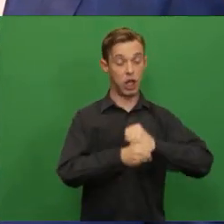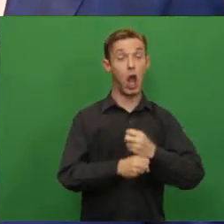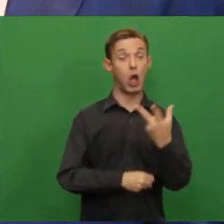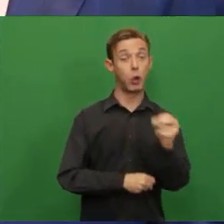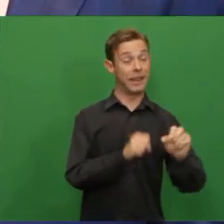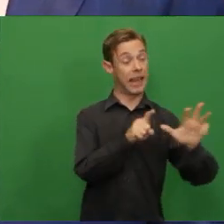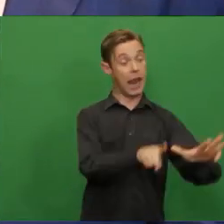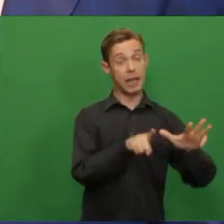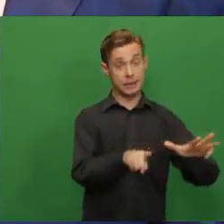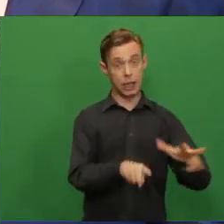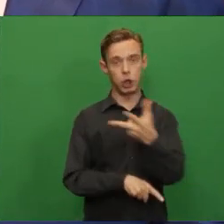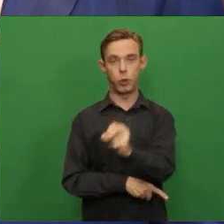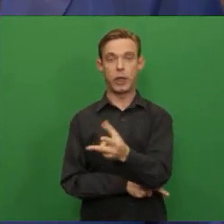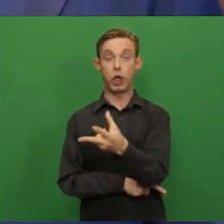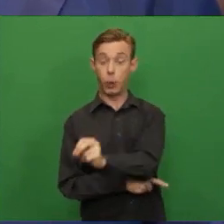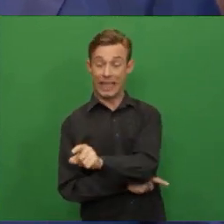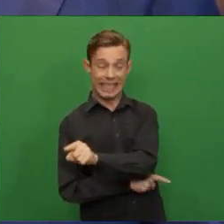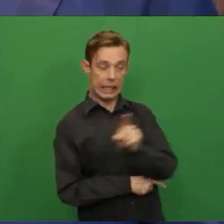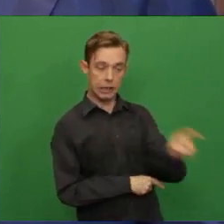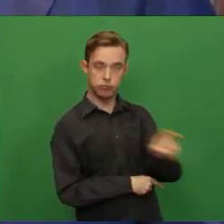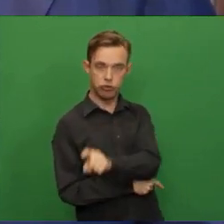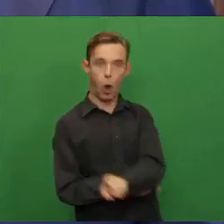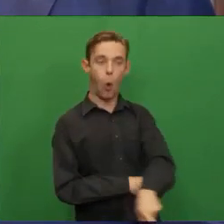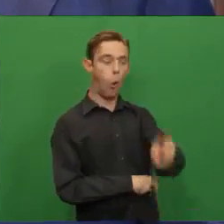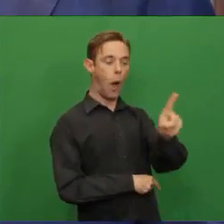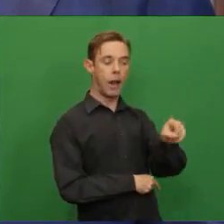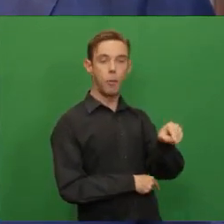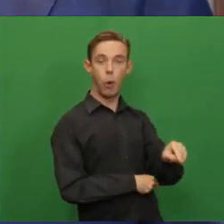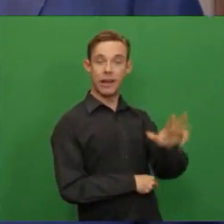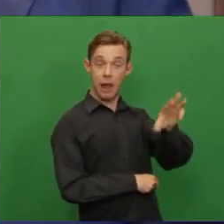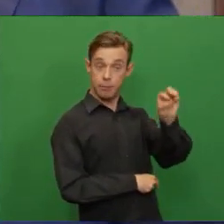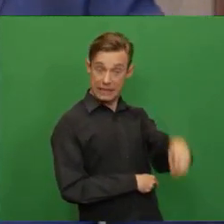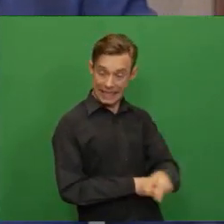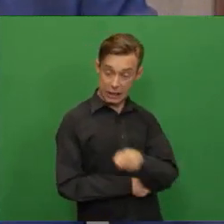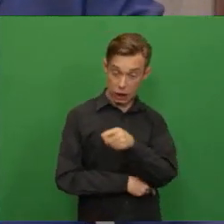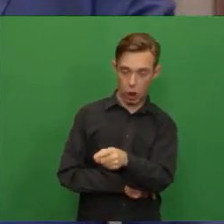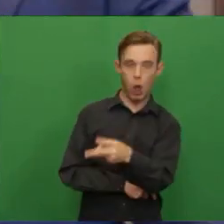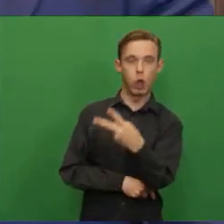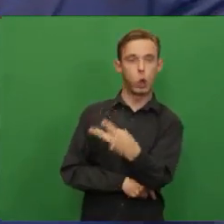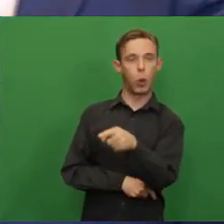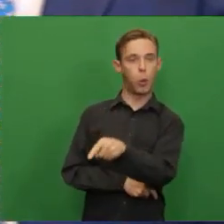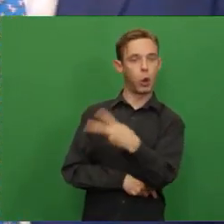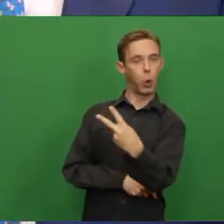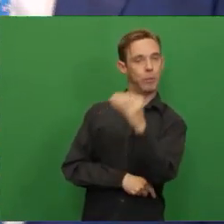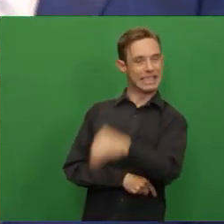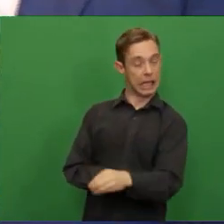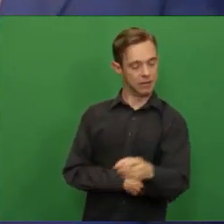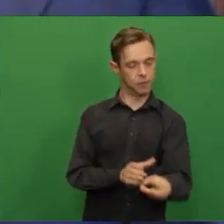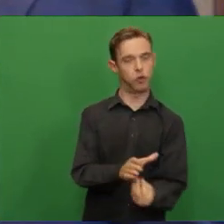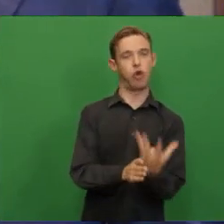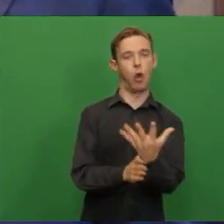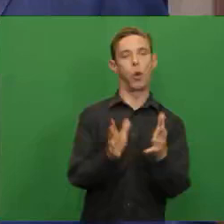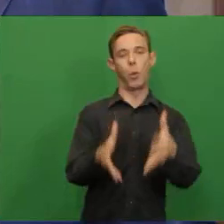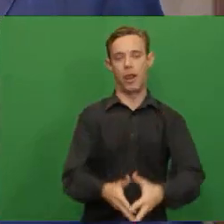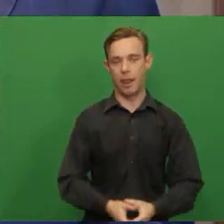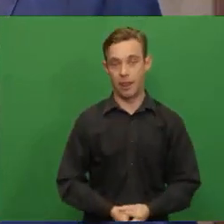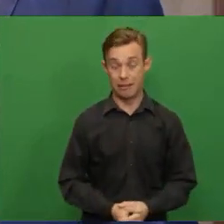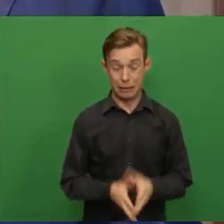unchanged at 1.9% and 2% respectively. At these growth